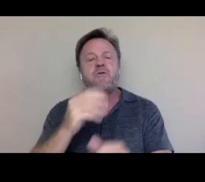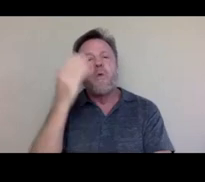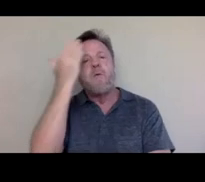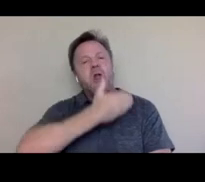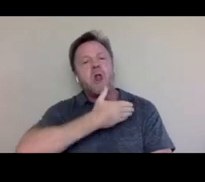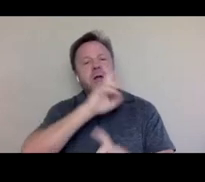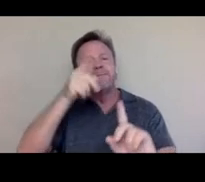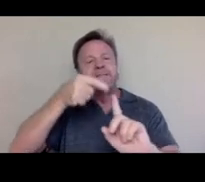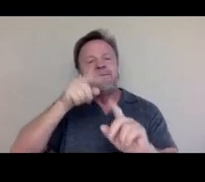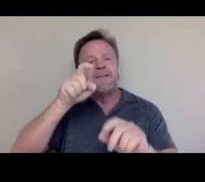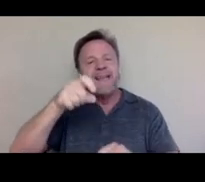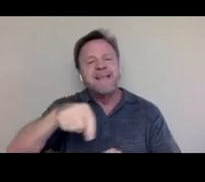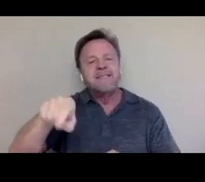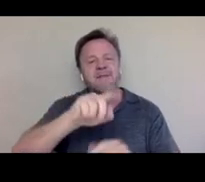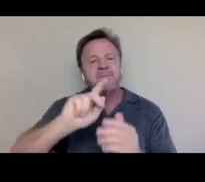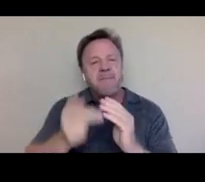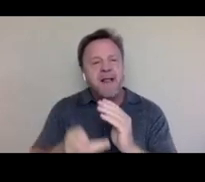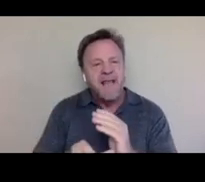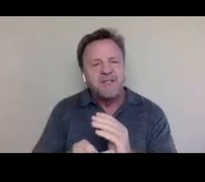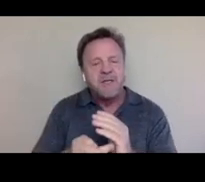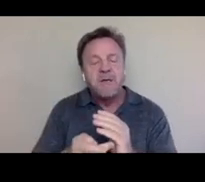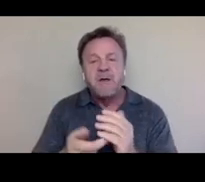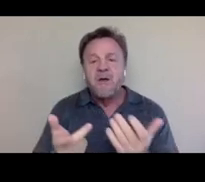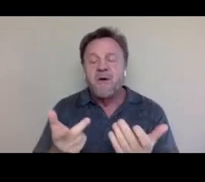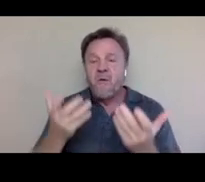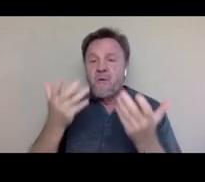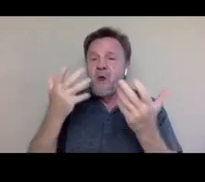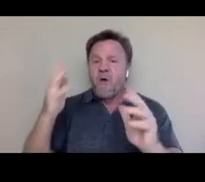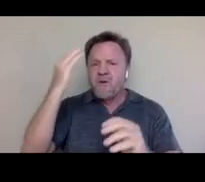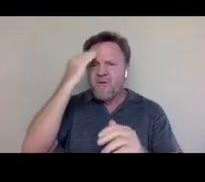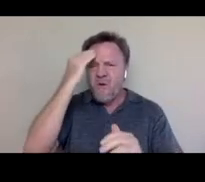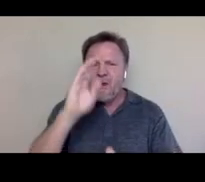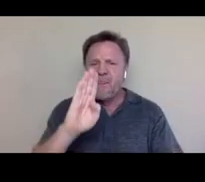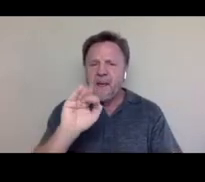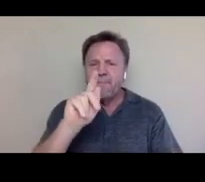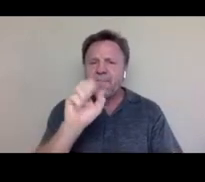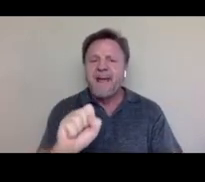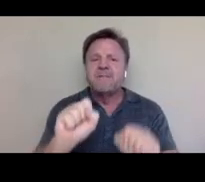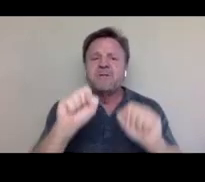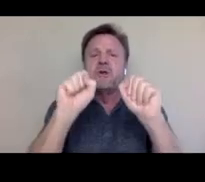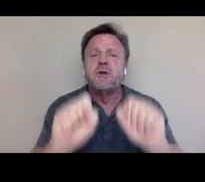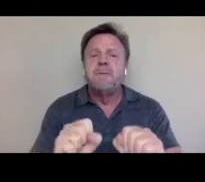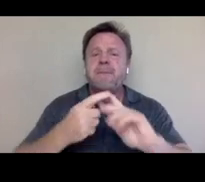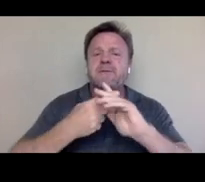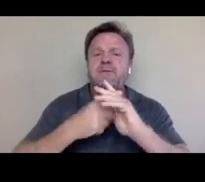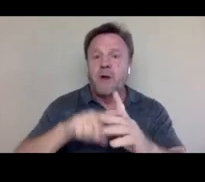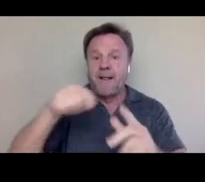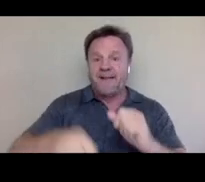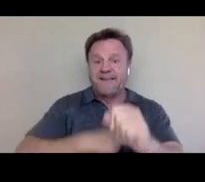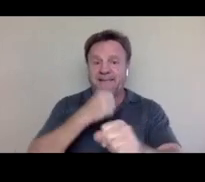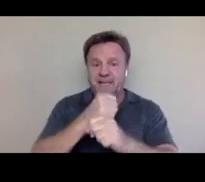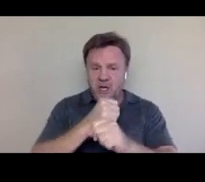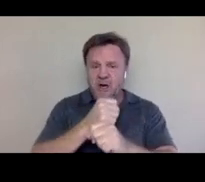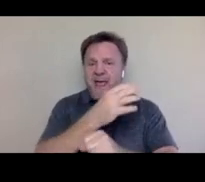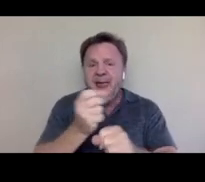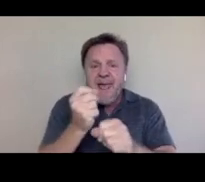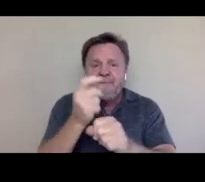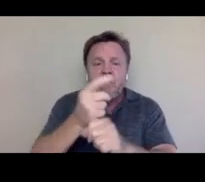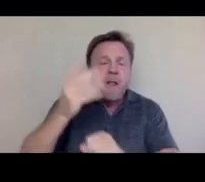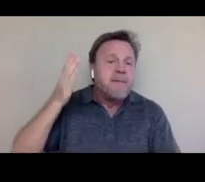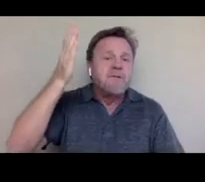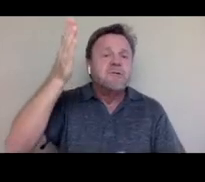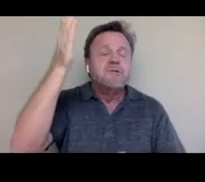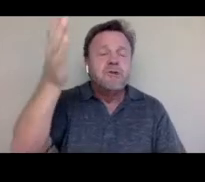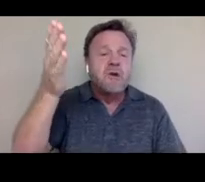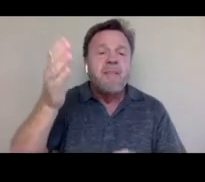needs of this population. What we know is, banks could be, starting this year and every year in the future,